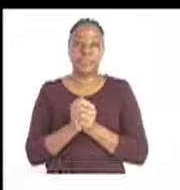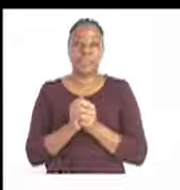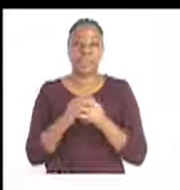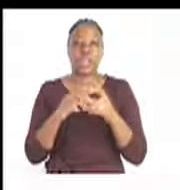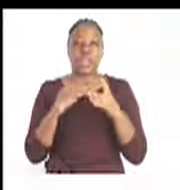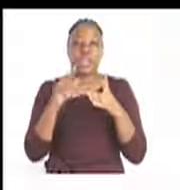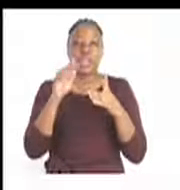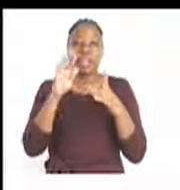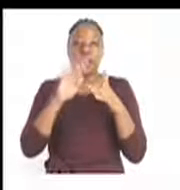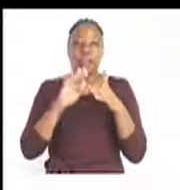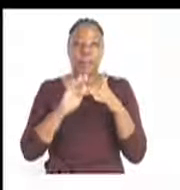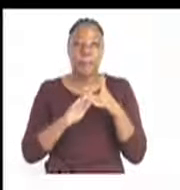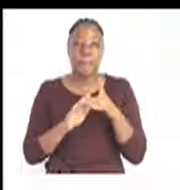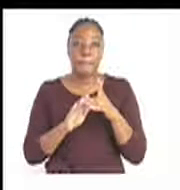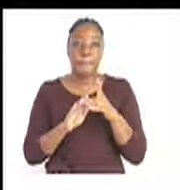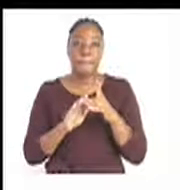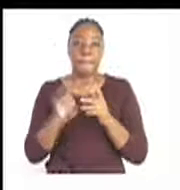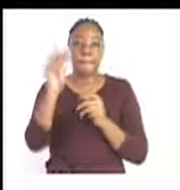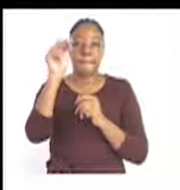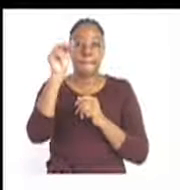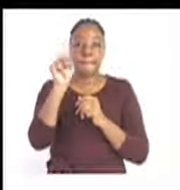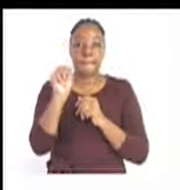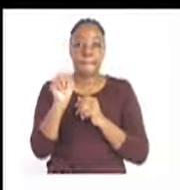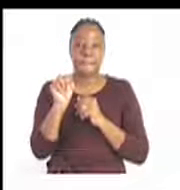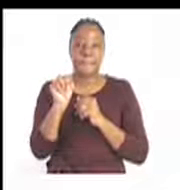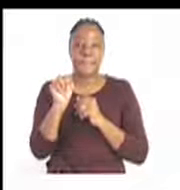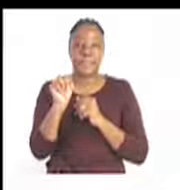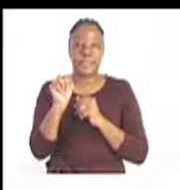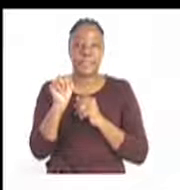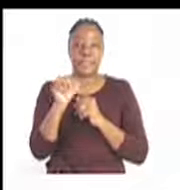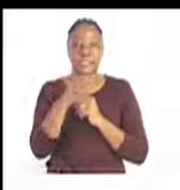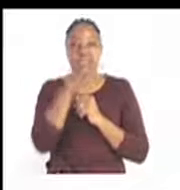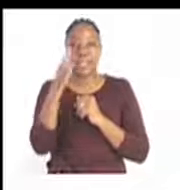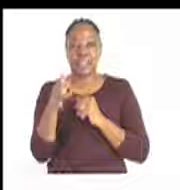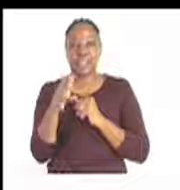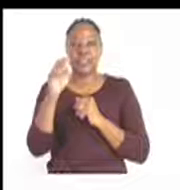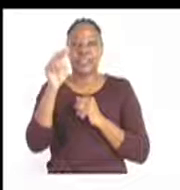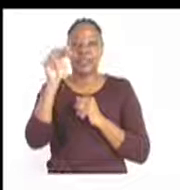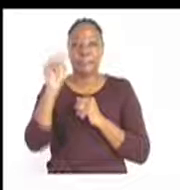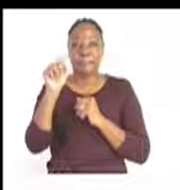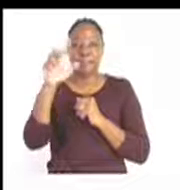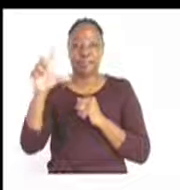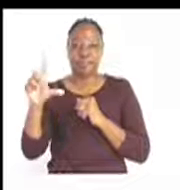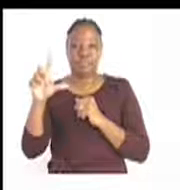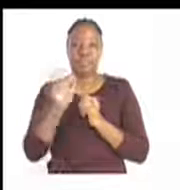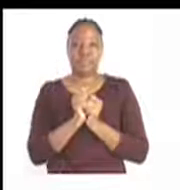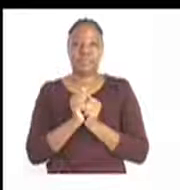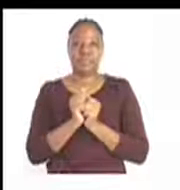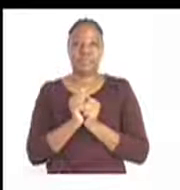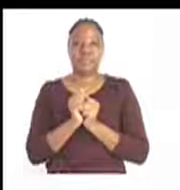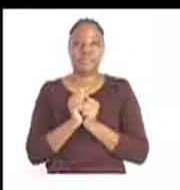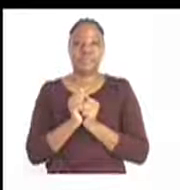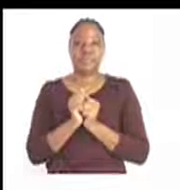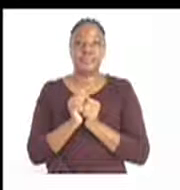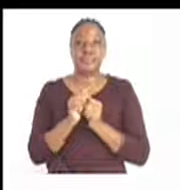and milliliters. Now that is a difficult word to say. Let's say it together.